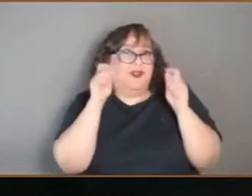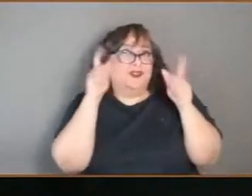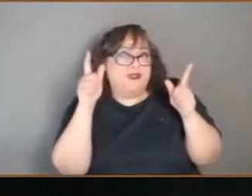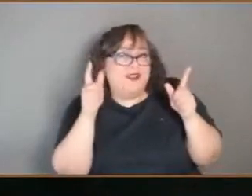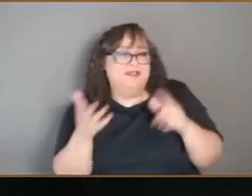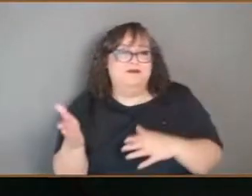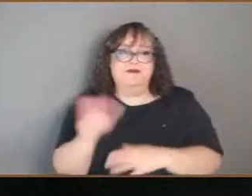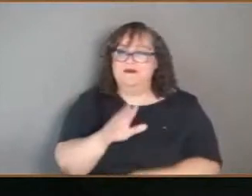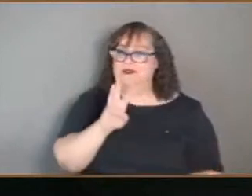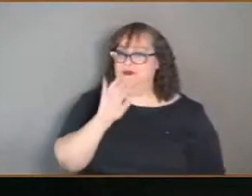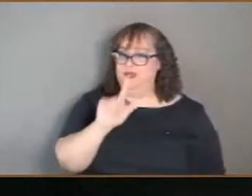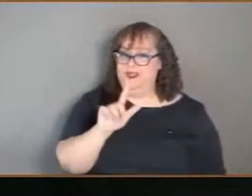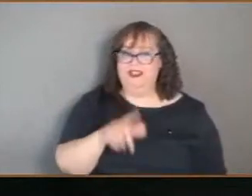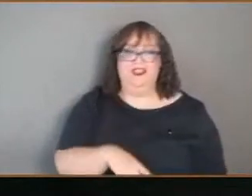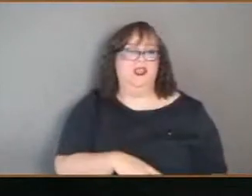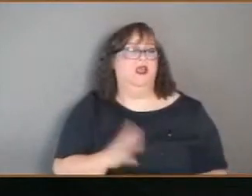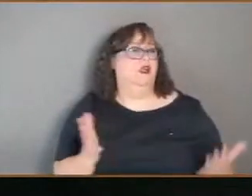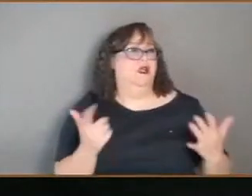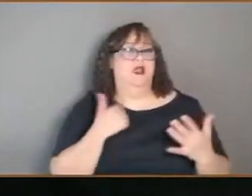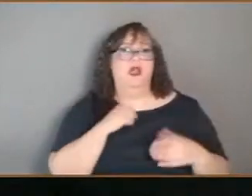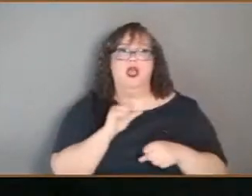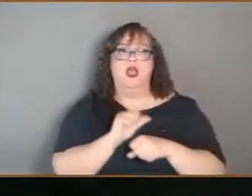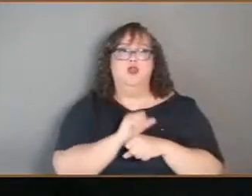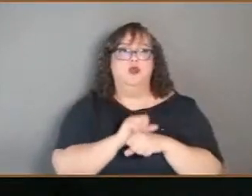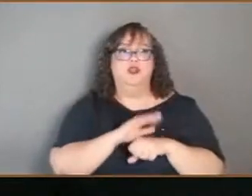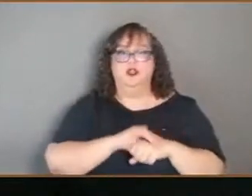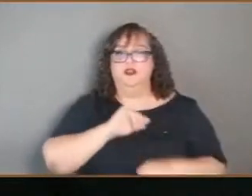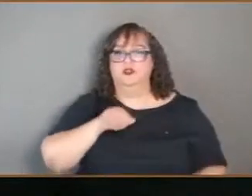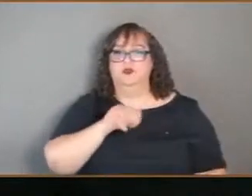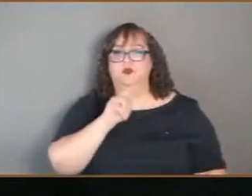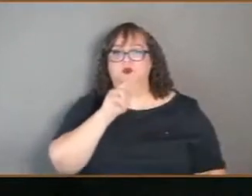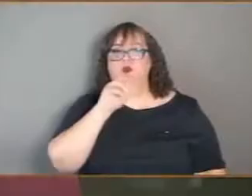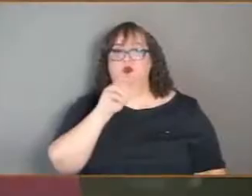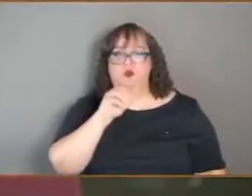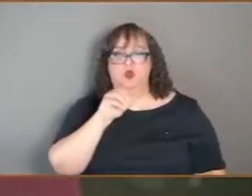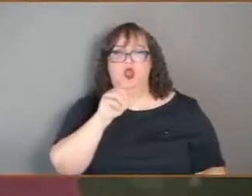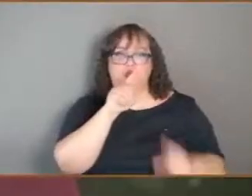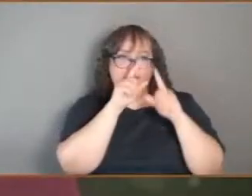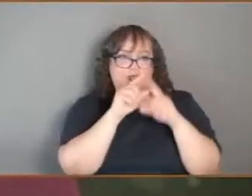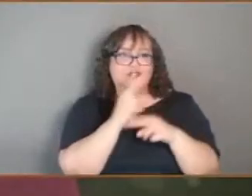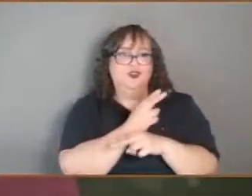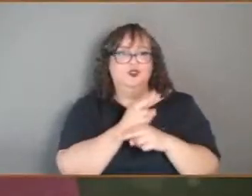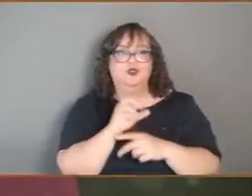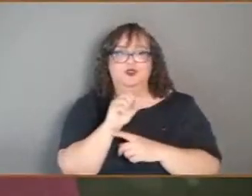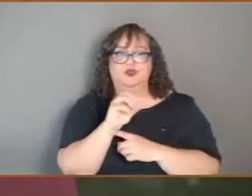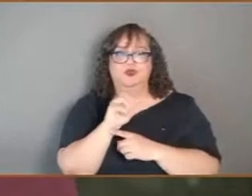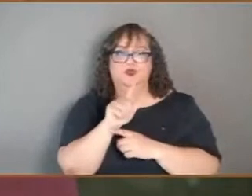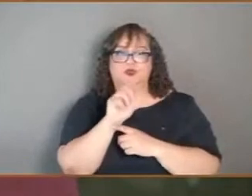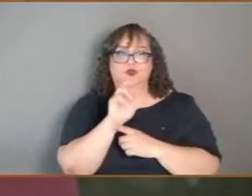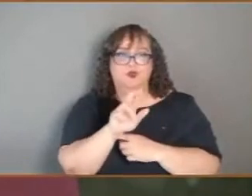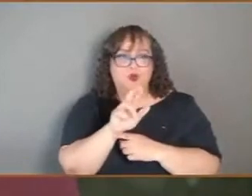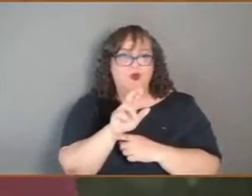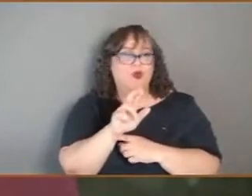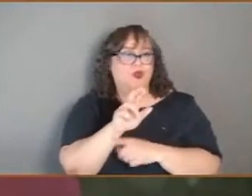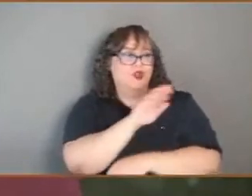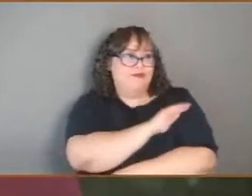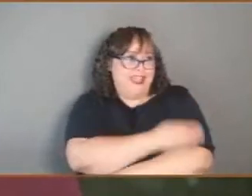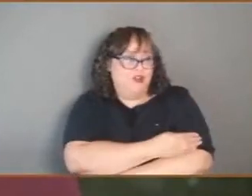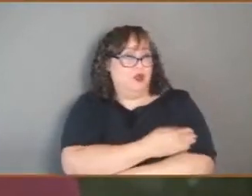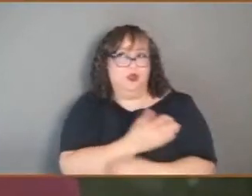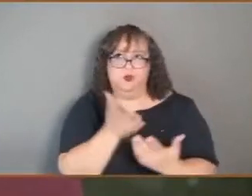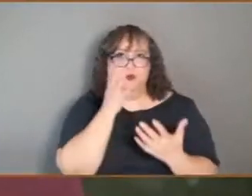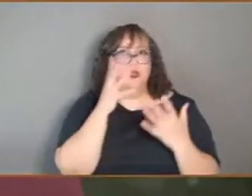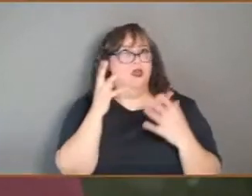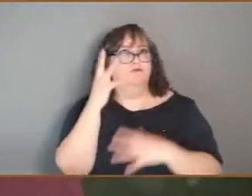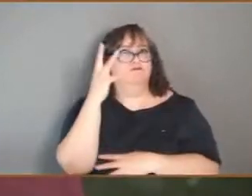know, I worked on the Juno mission, right, that used solar power, and we're going to break that record, so it's really exciting to be part of this. And as Carly said,